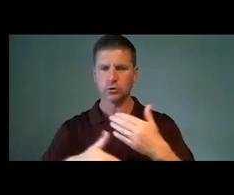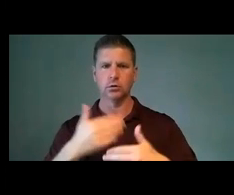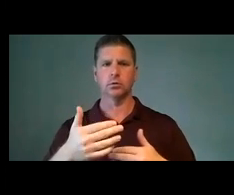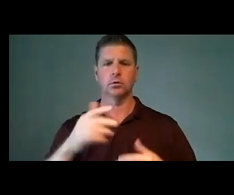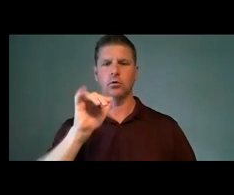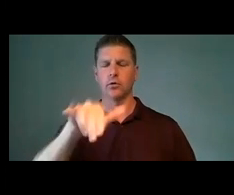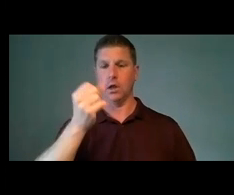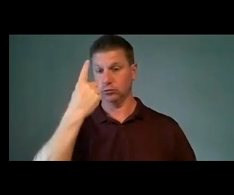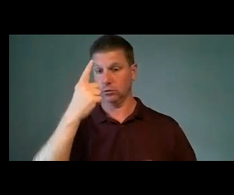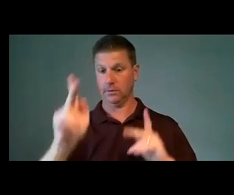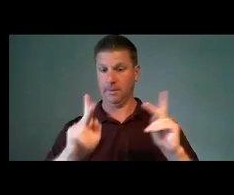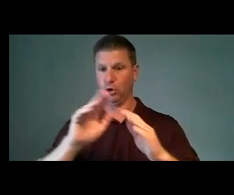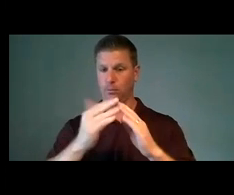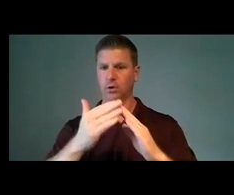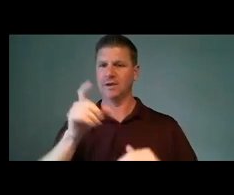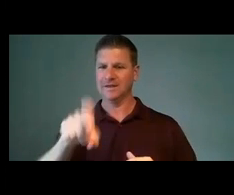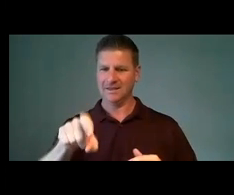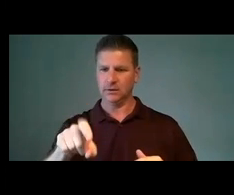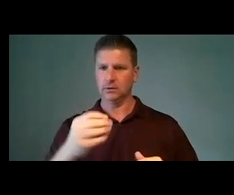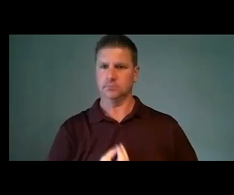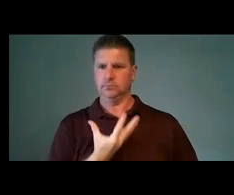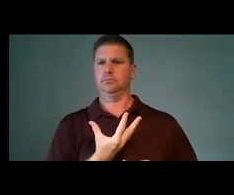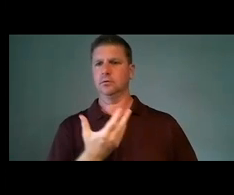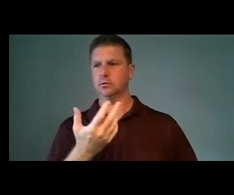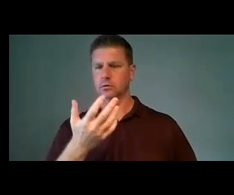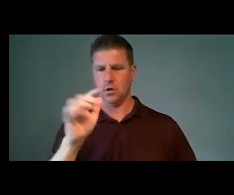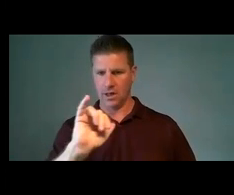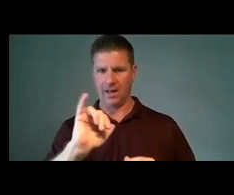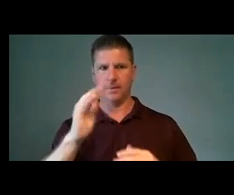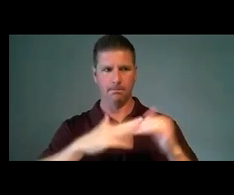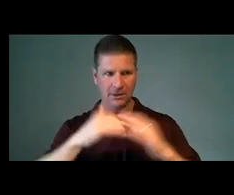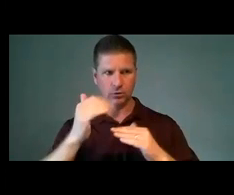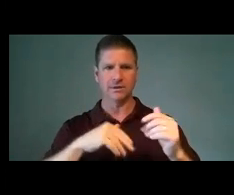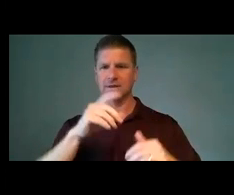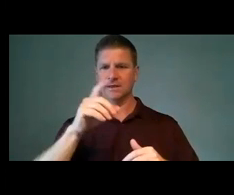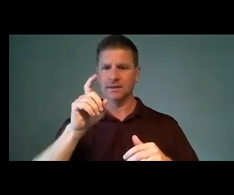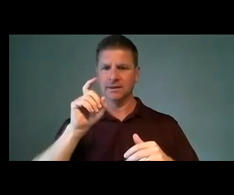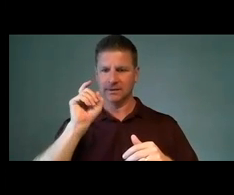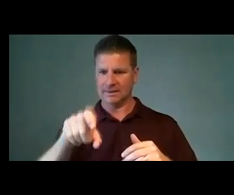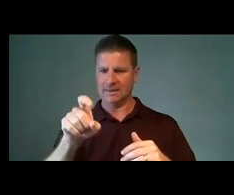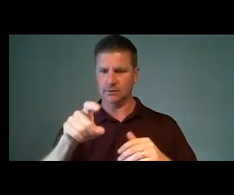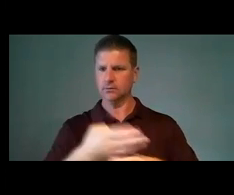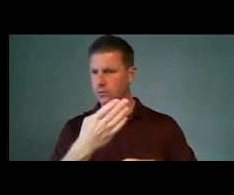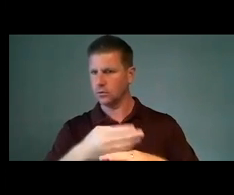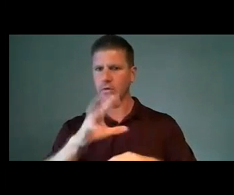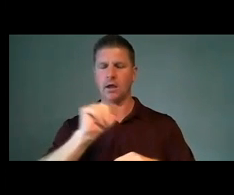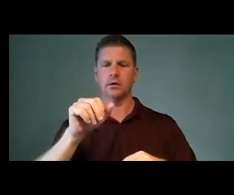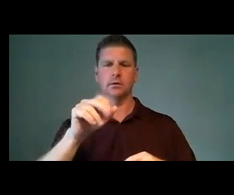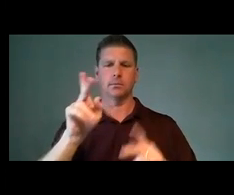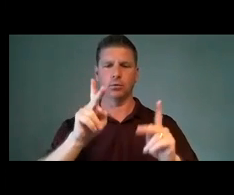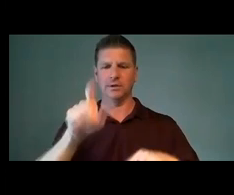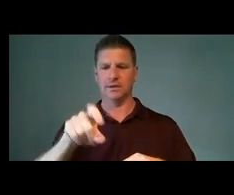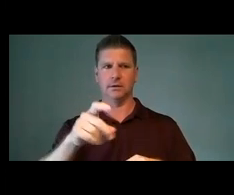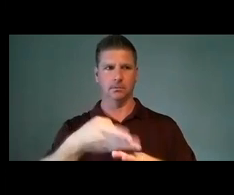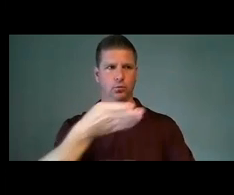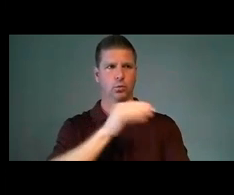the people in the community need lifted up just like the buildings need lifted up, and the people need some pre-work. You know, they have